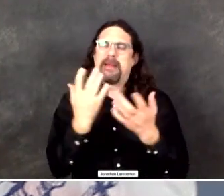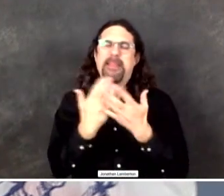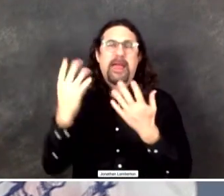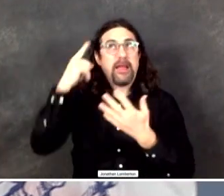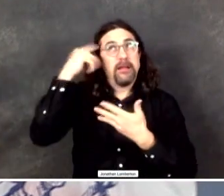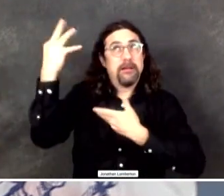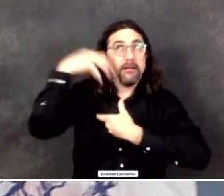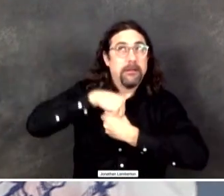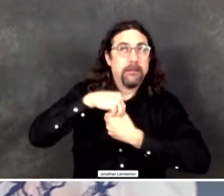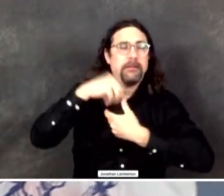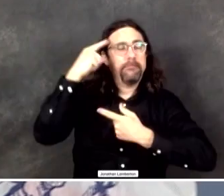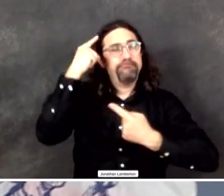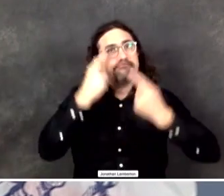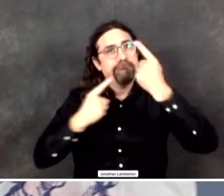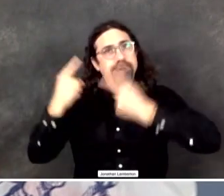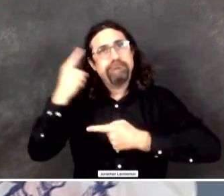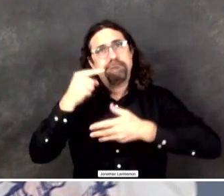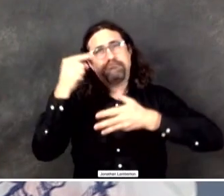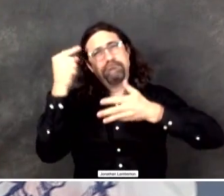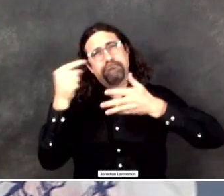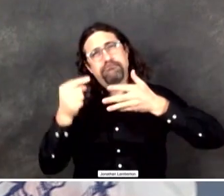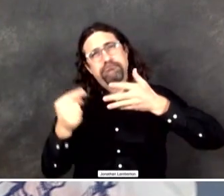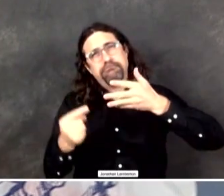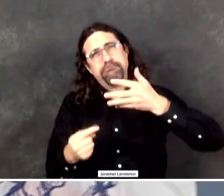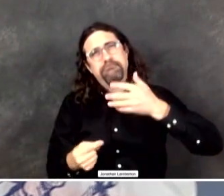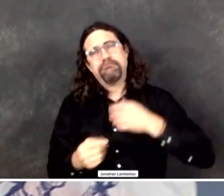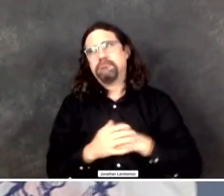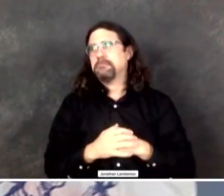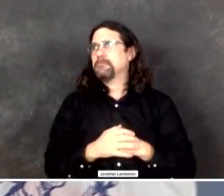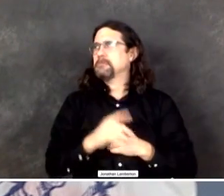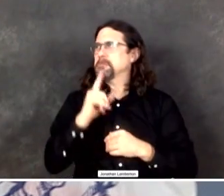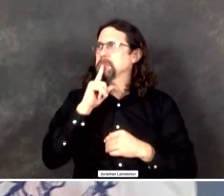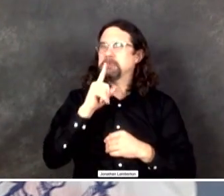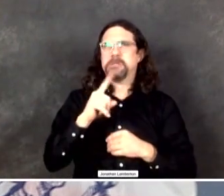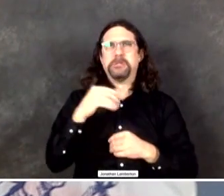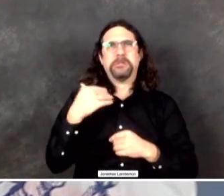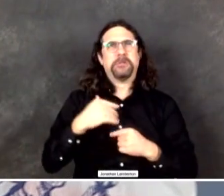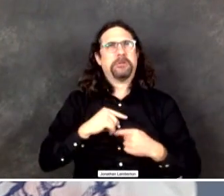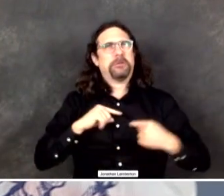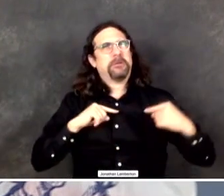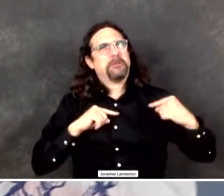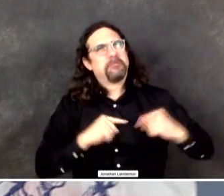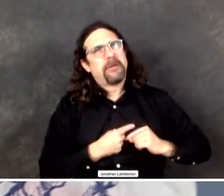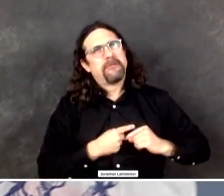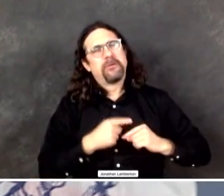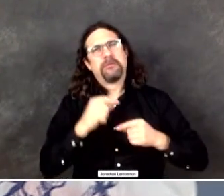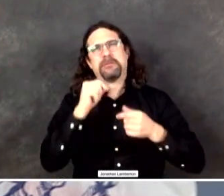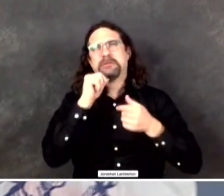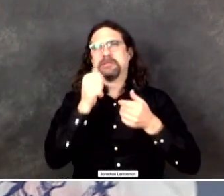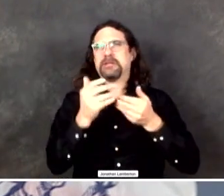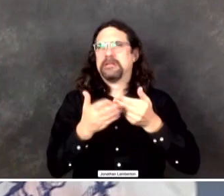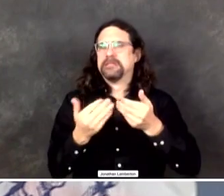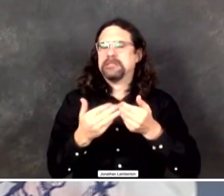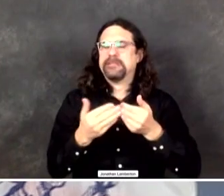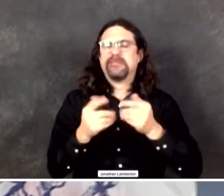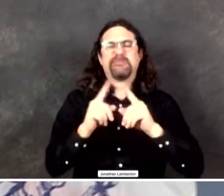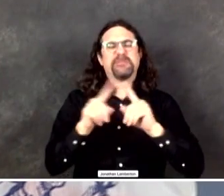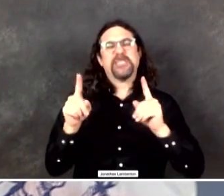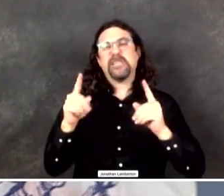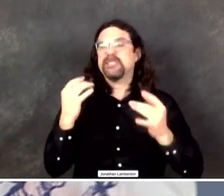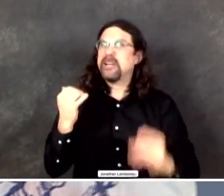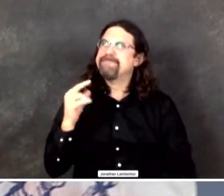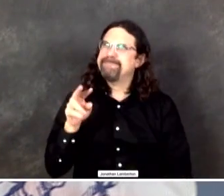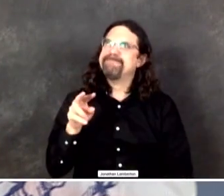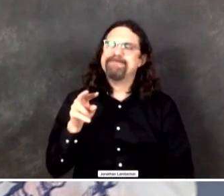though it was the right thing to do to protect everyone, our children, our parents, our families,